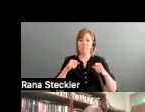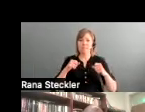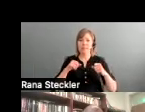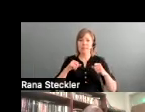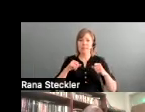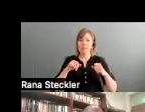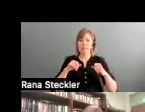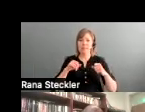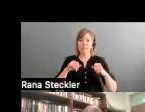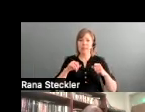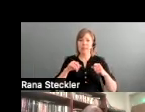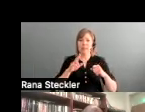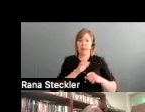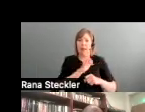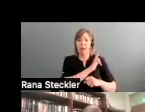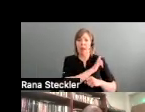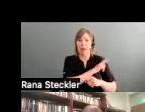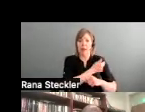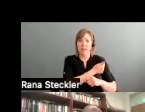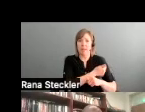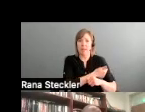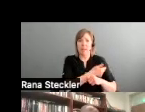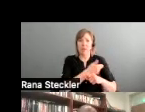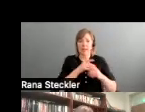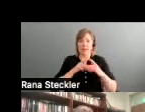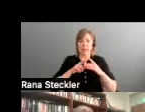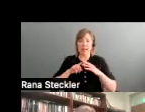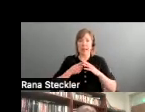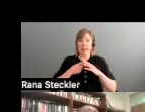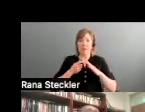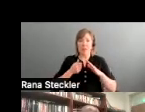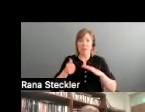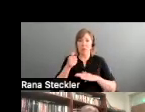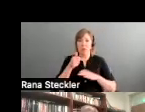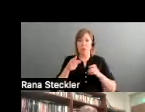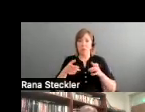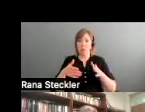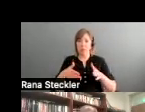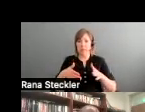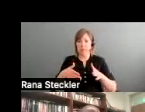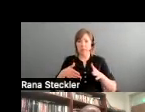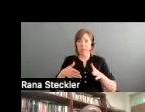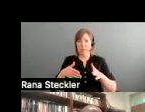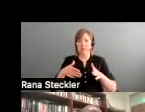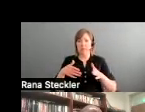the hospital's initial superintendent, first superintendent,